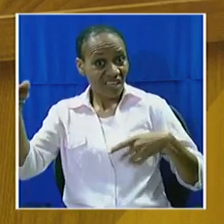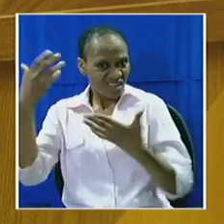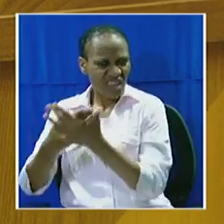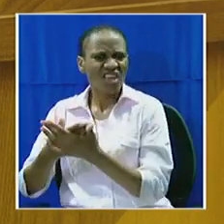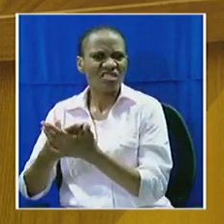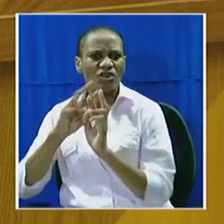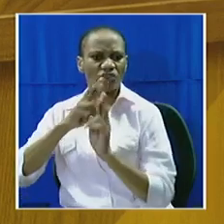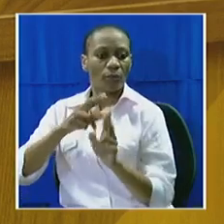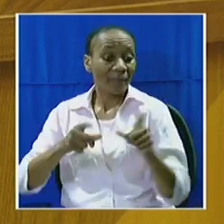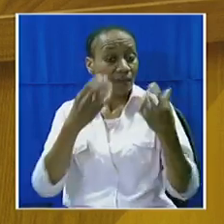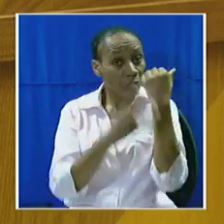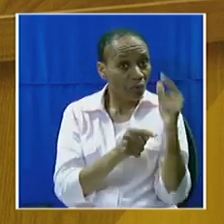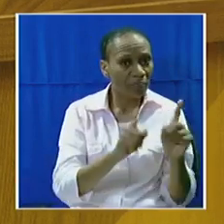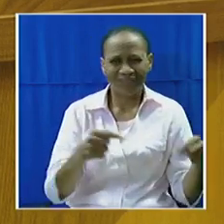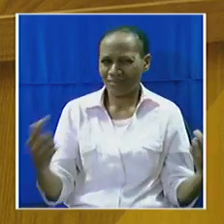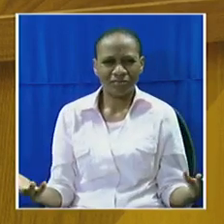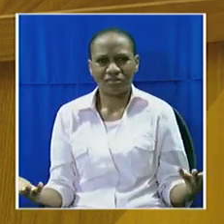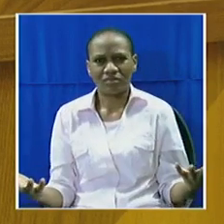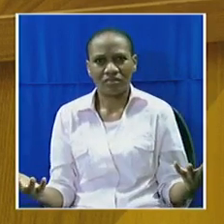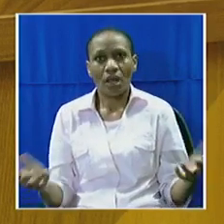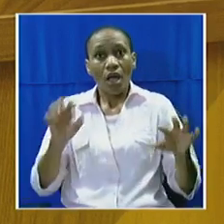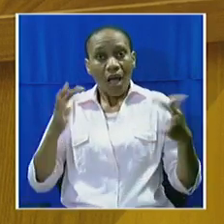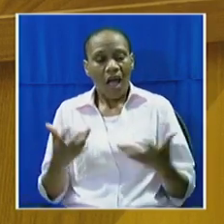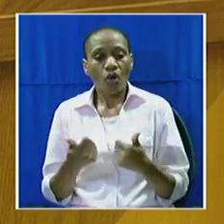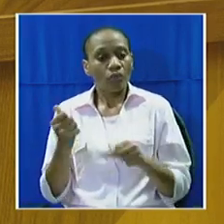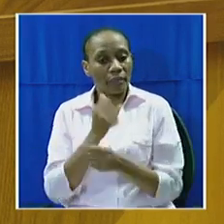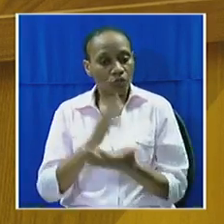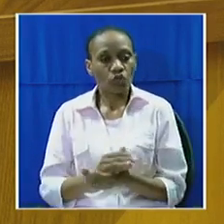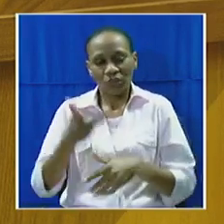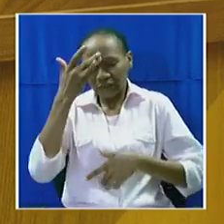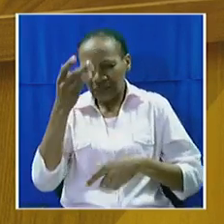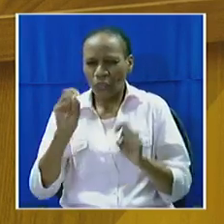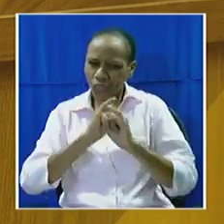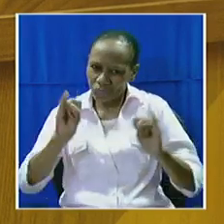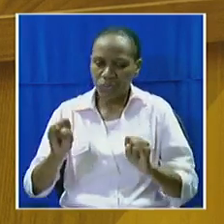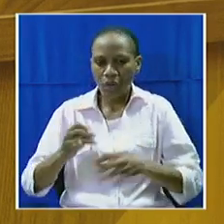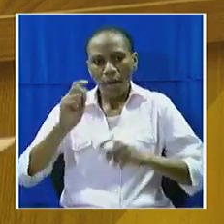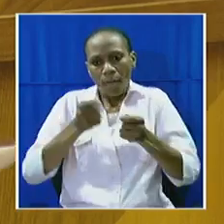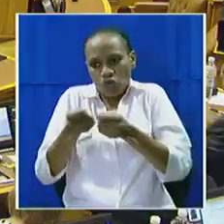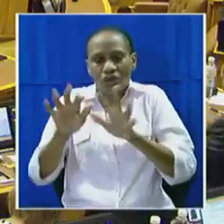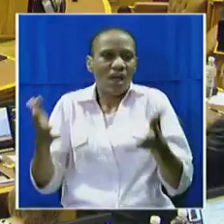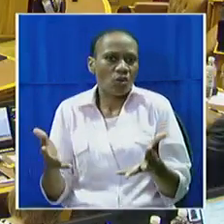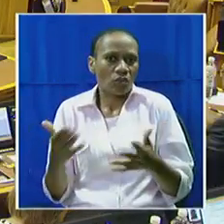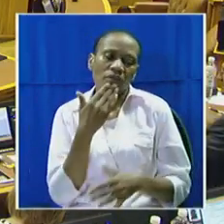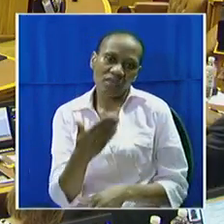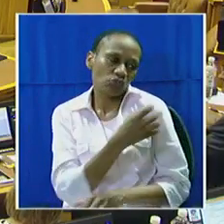wise to hope for the best, but it is much wiser to plan and be ready for the worst, Mr. Minister. I thank you.